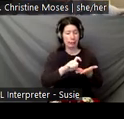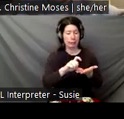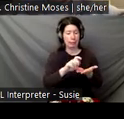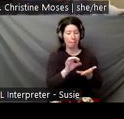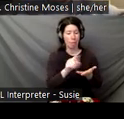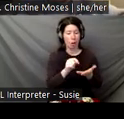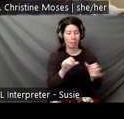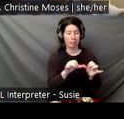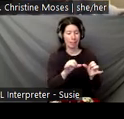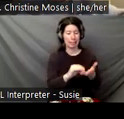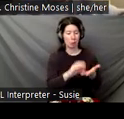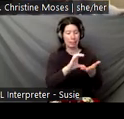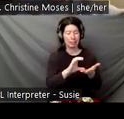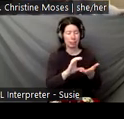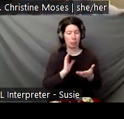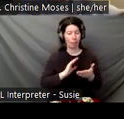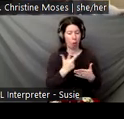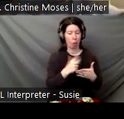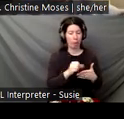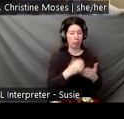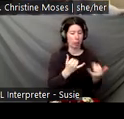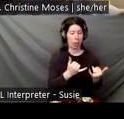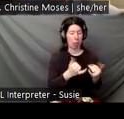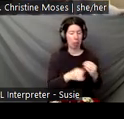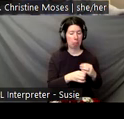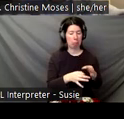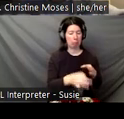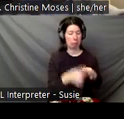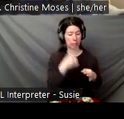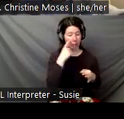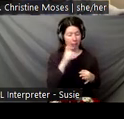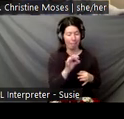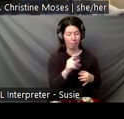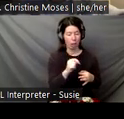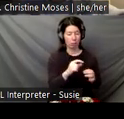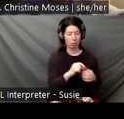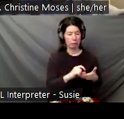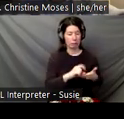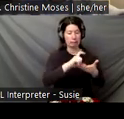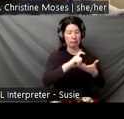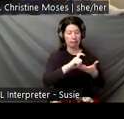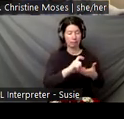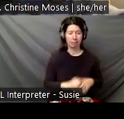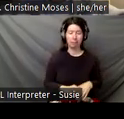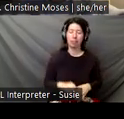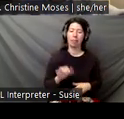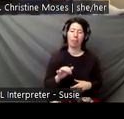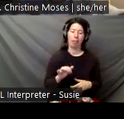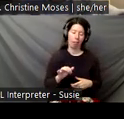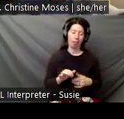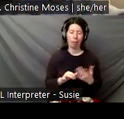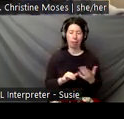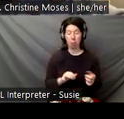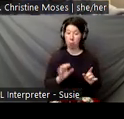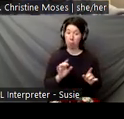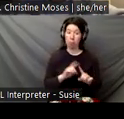that, but it was 3 pages previously. Well, you formatted it and that looks amazing.